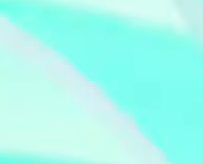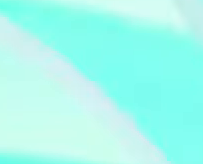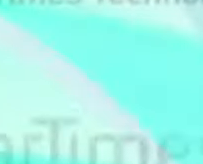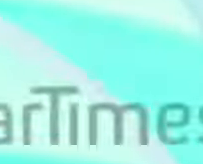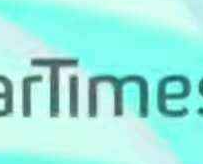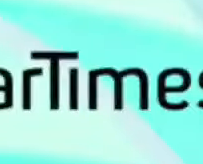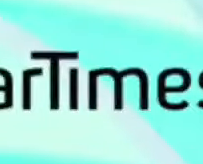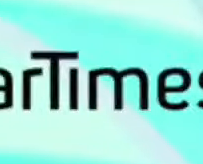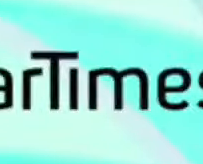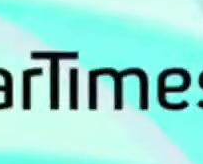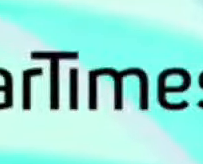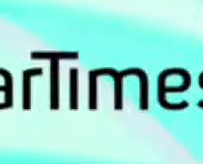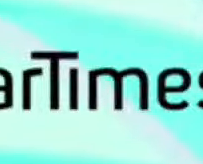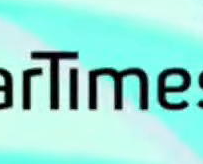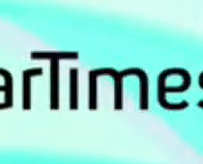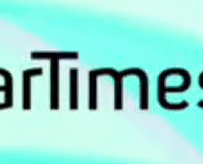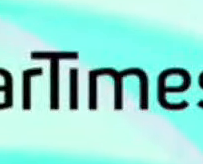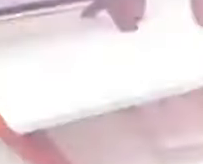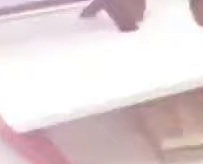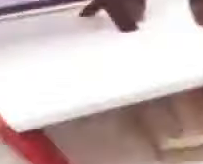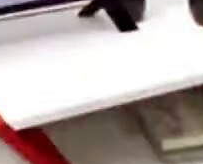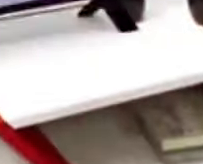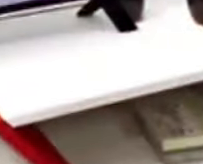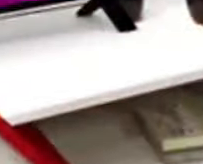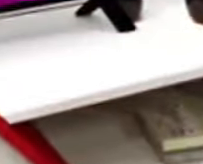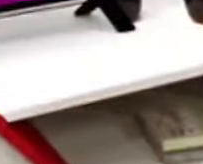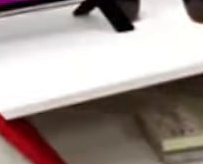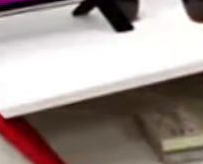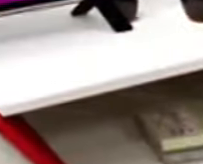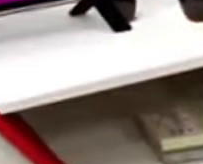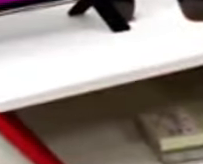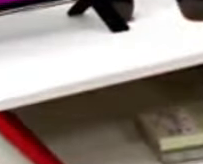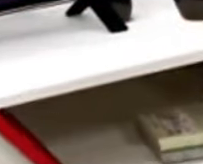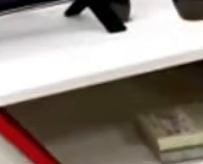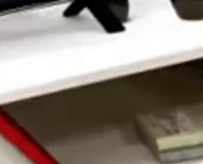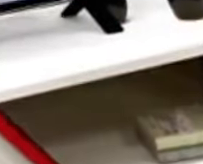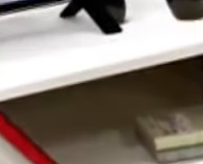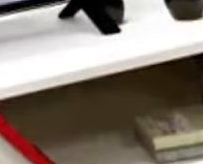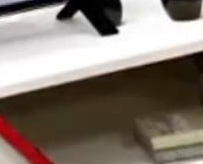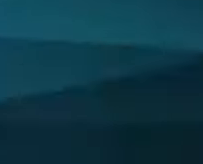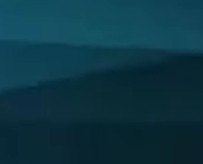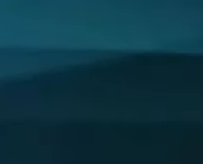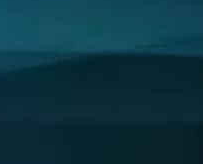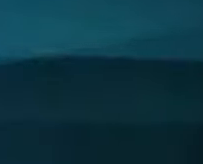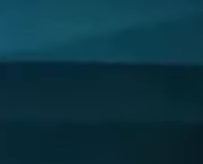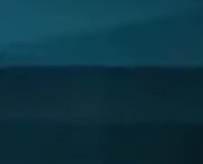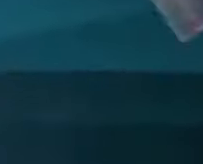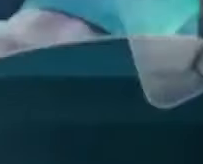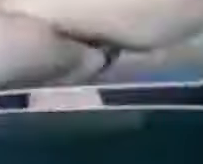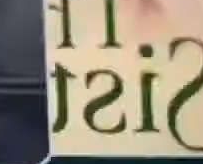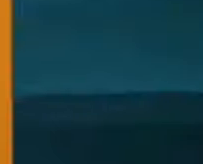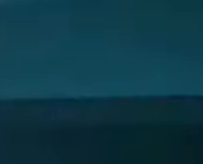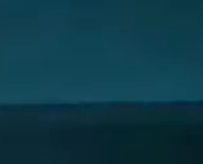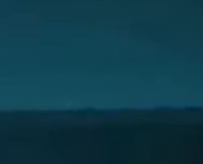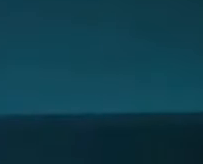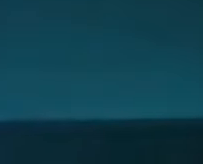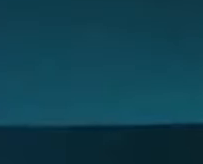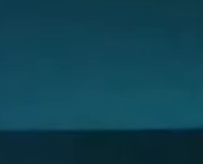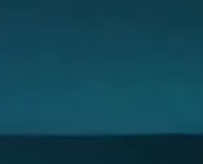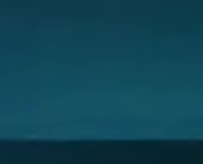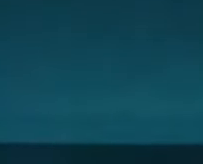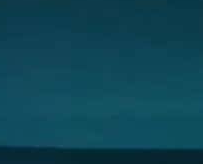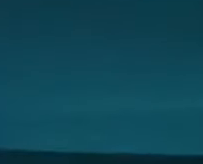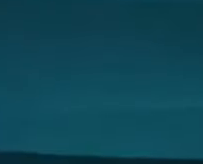StarTimes Inside Vitron TV is available in all StarTimes branches and dealers countrywide. StarTimes Inside. Inside.